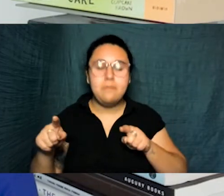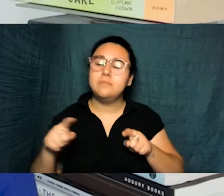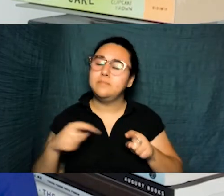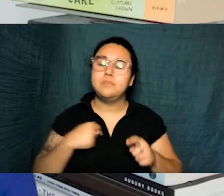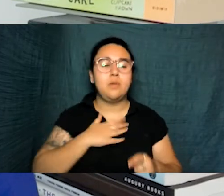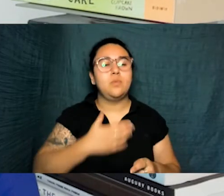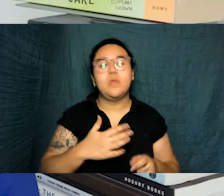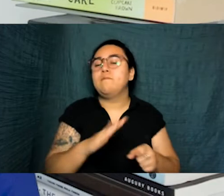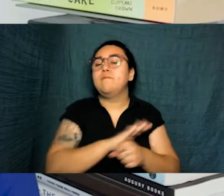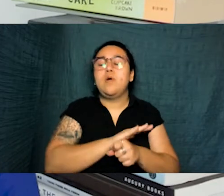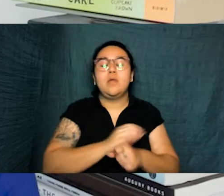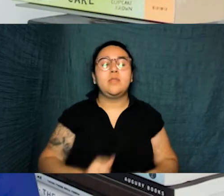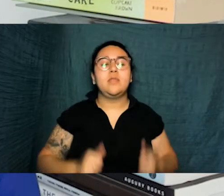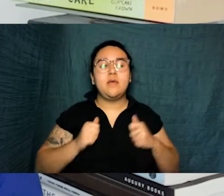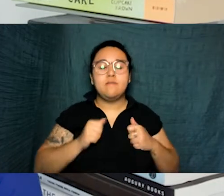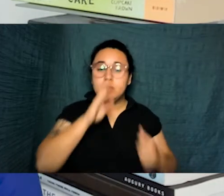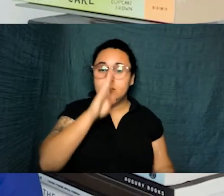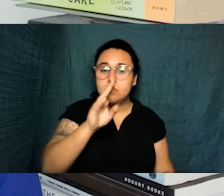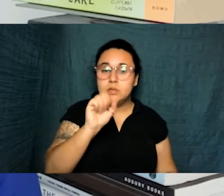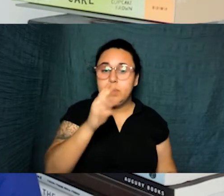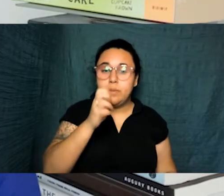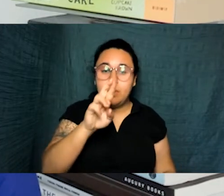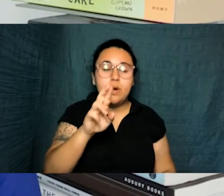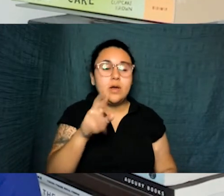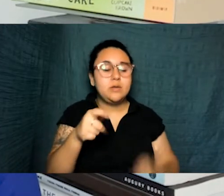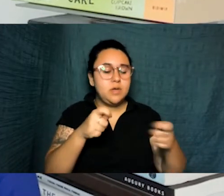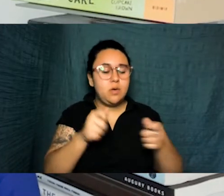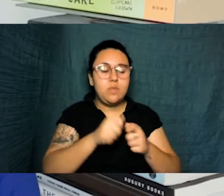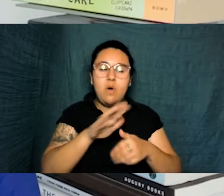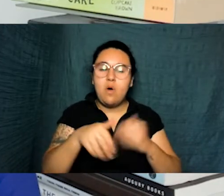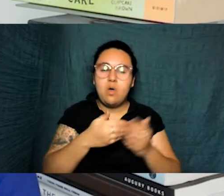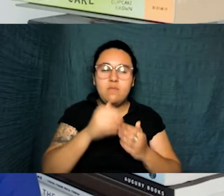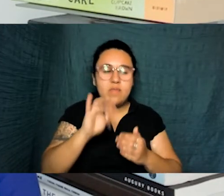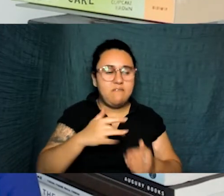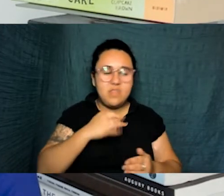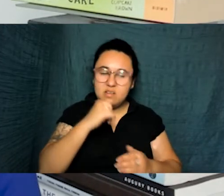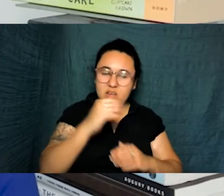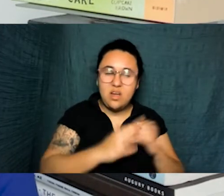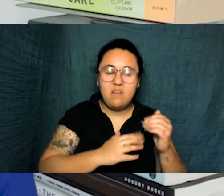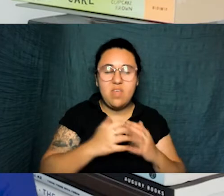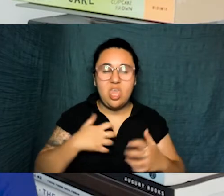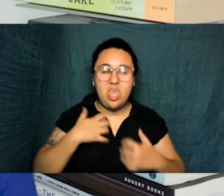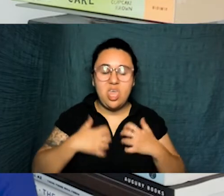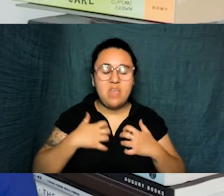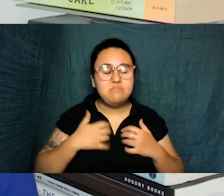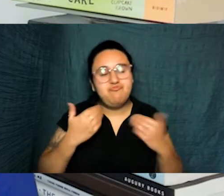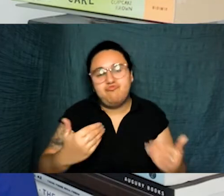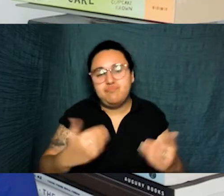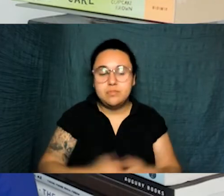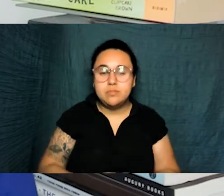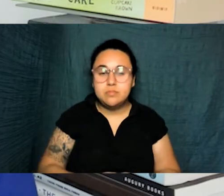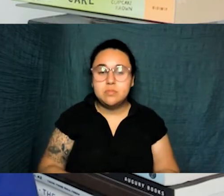live life sober and deal with all of the uncomfortableness that that brings. I will dare and